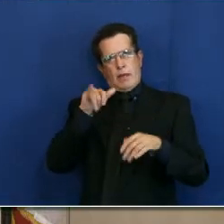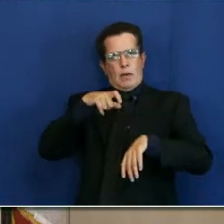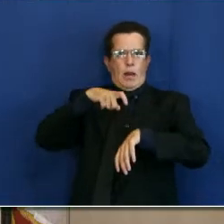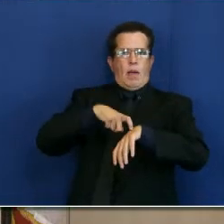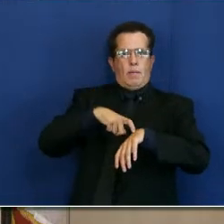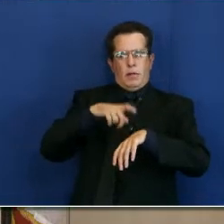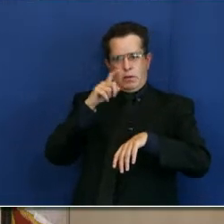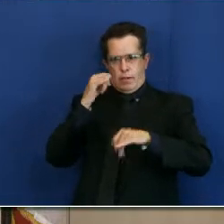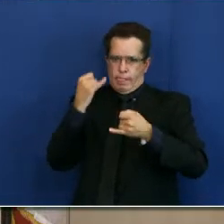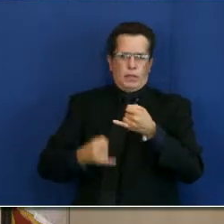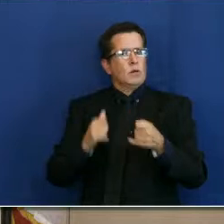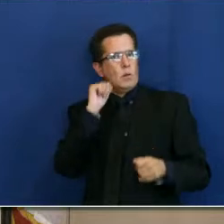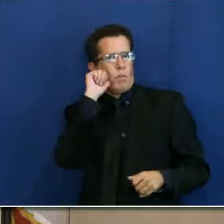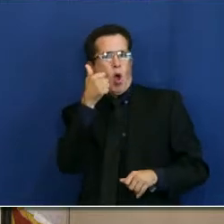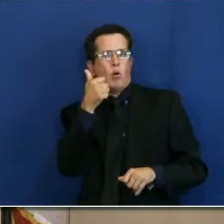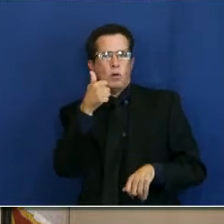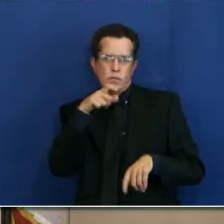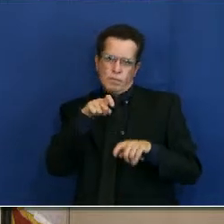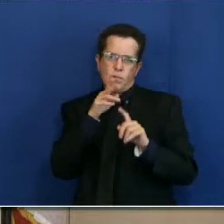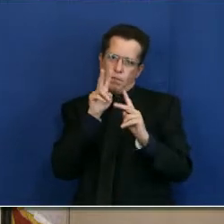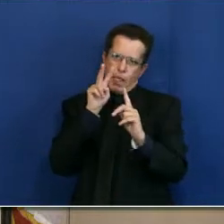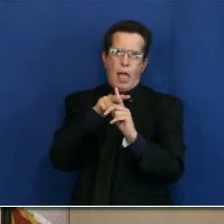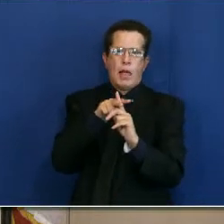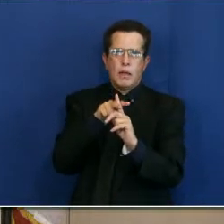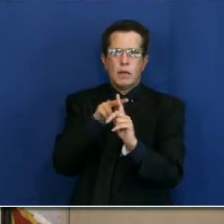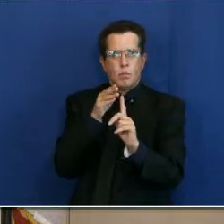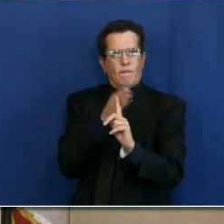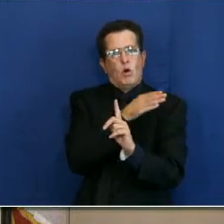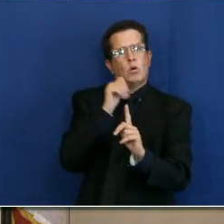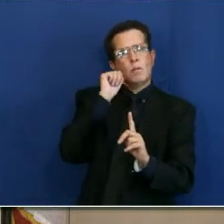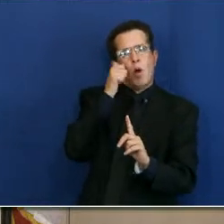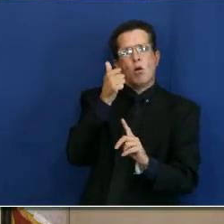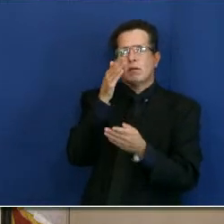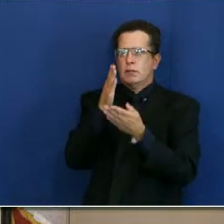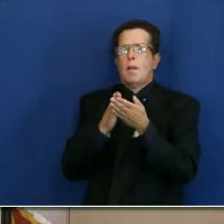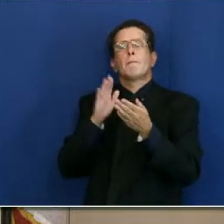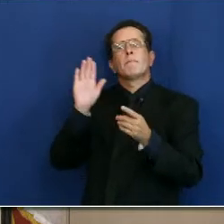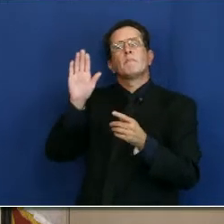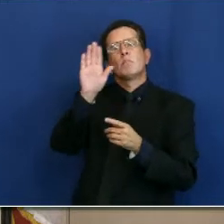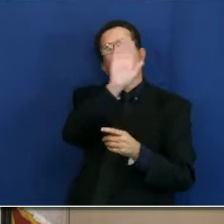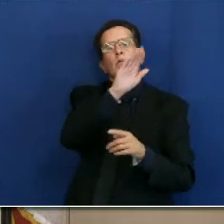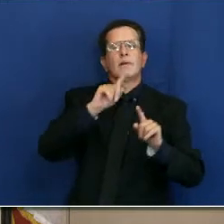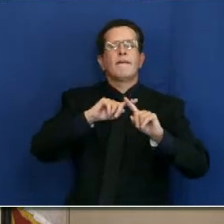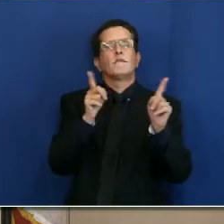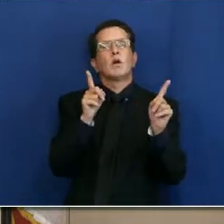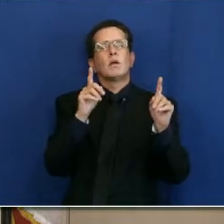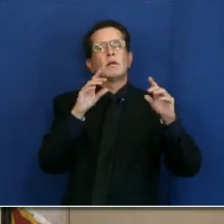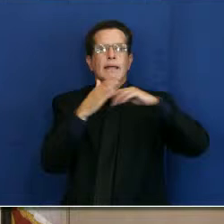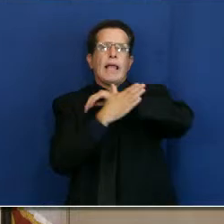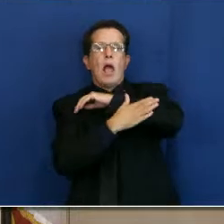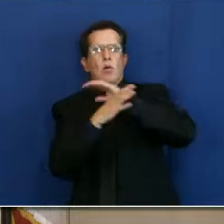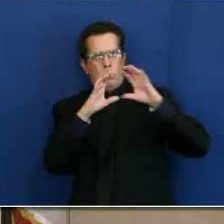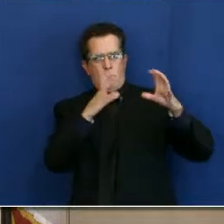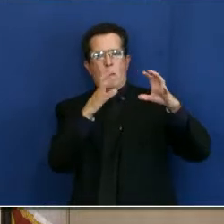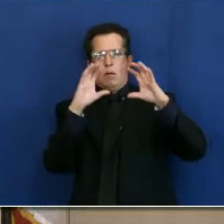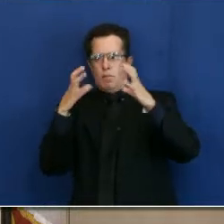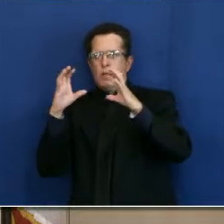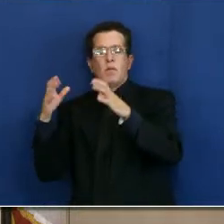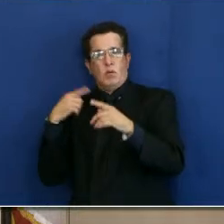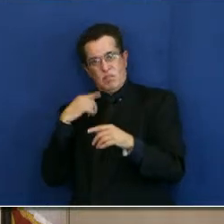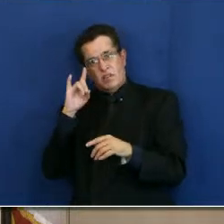to apply, and other supervisors may have a different timeline that they're working on. And in addition to that, we've